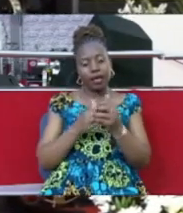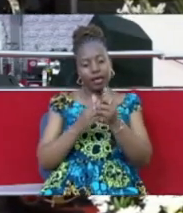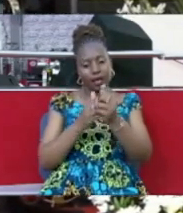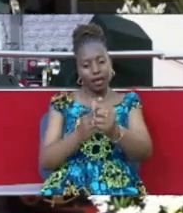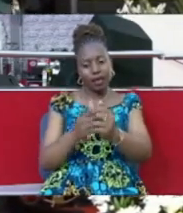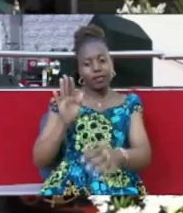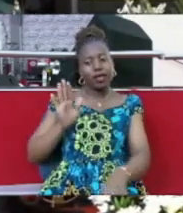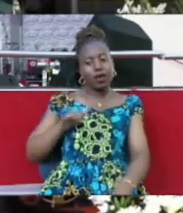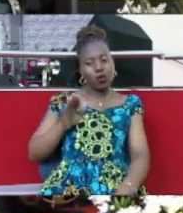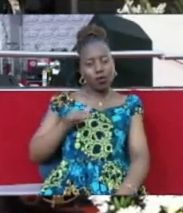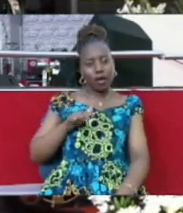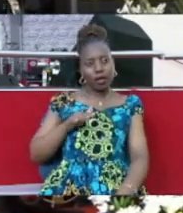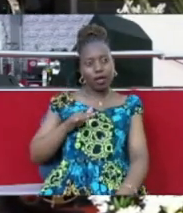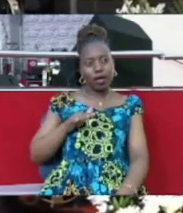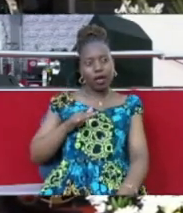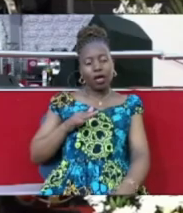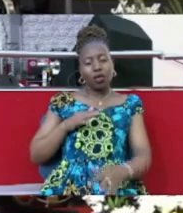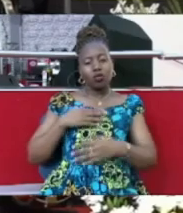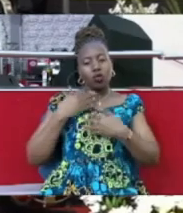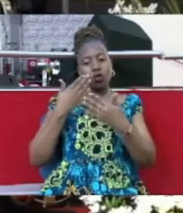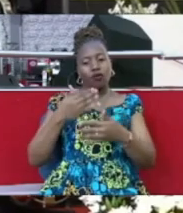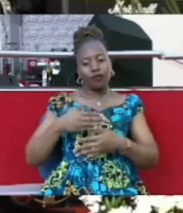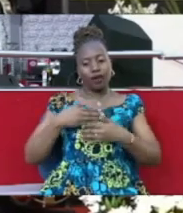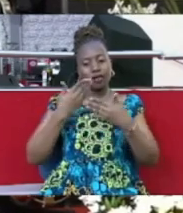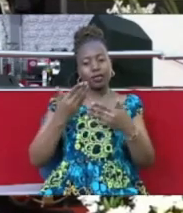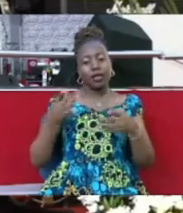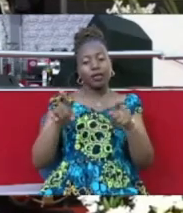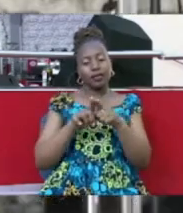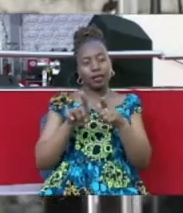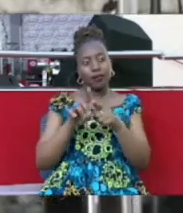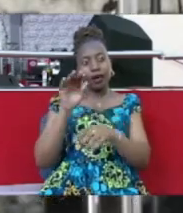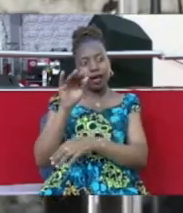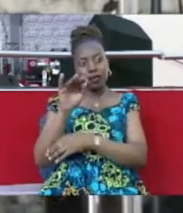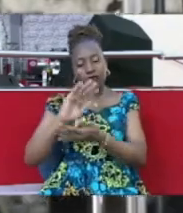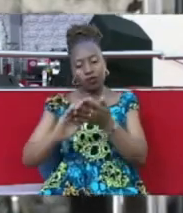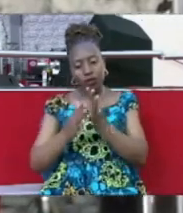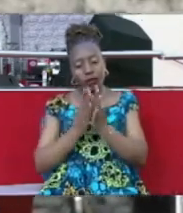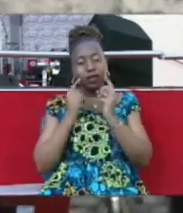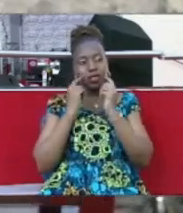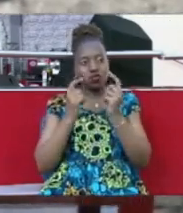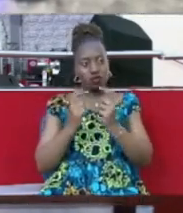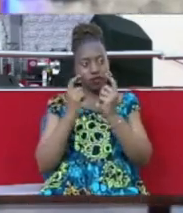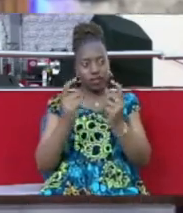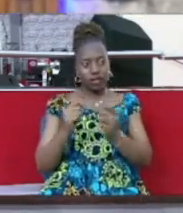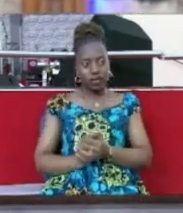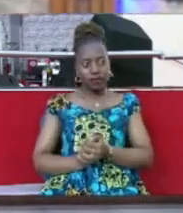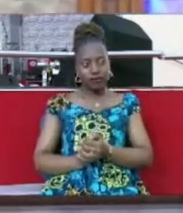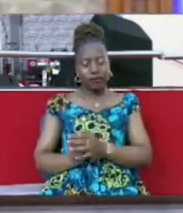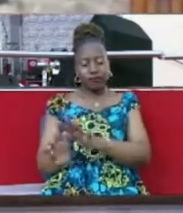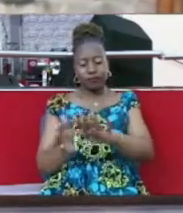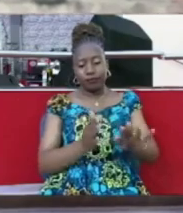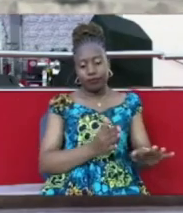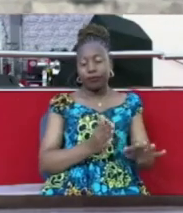confess and repent her sin. Na Yesu akamuelekeza ili aweze kukiri na kutubu dhambi zake. The Bible talks in the book of Isaiah chapter 6 from verse